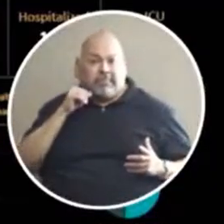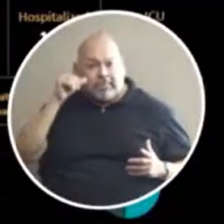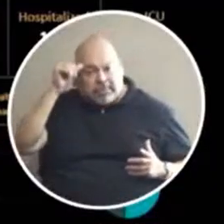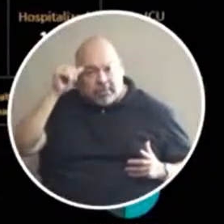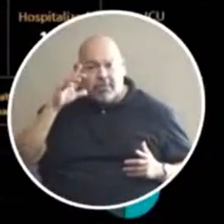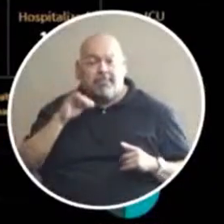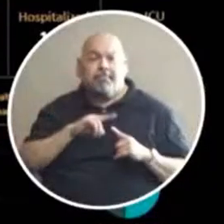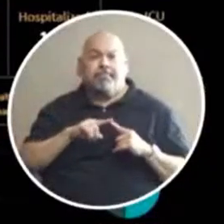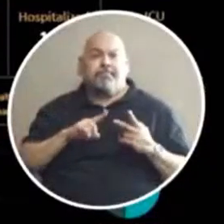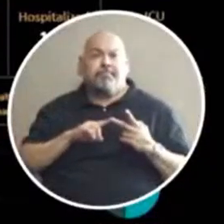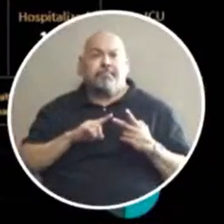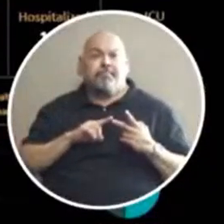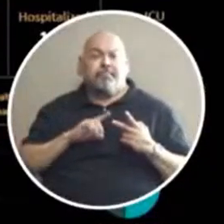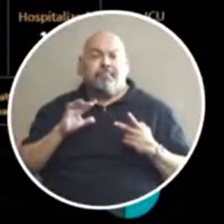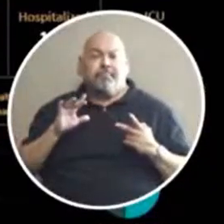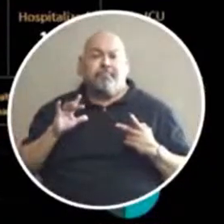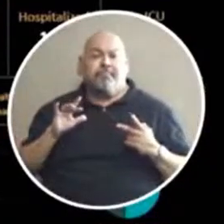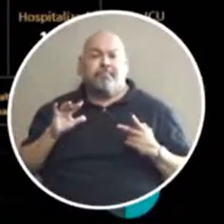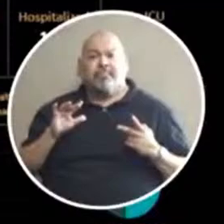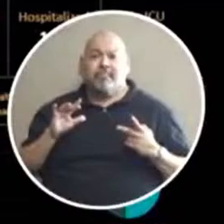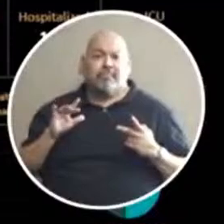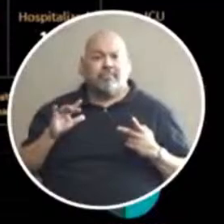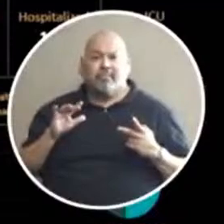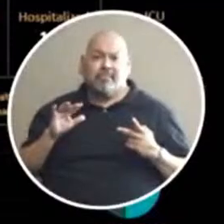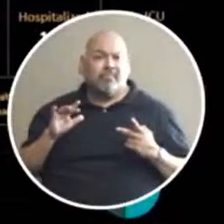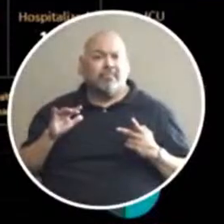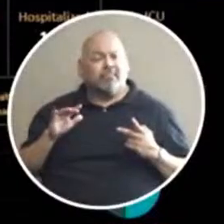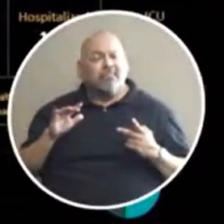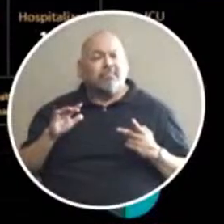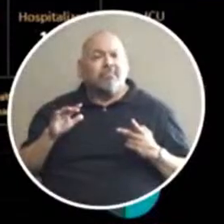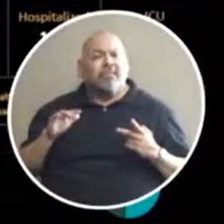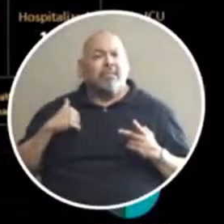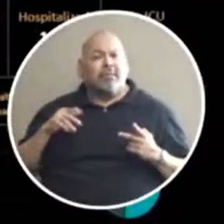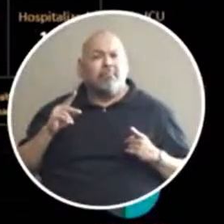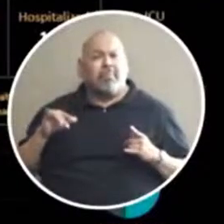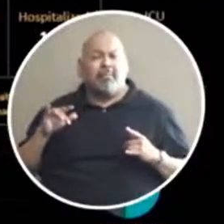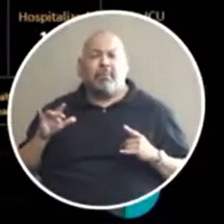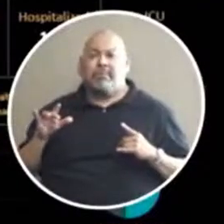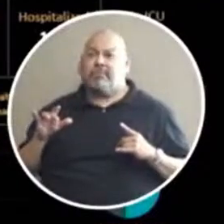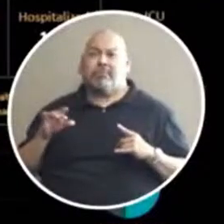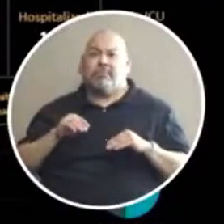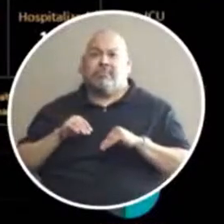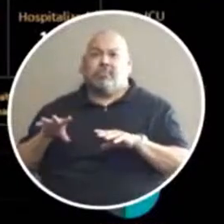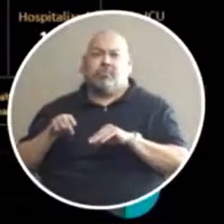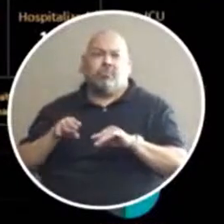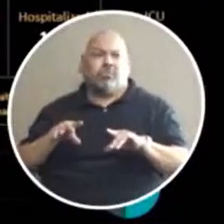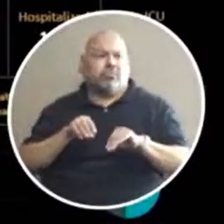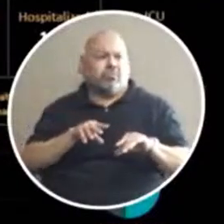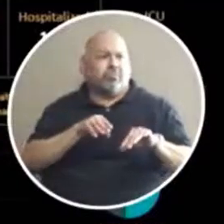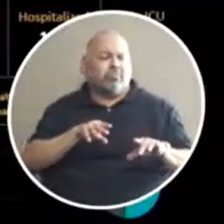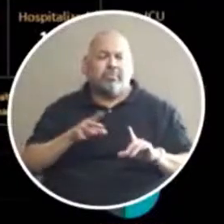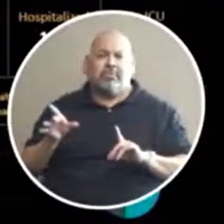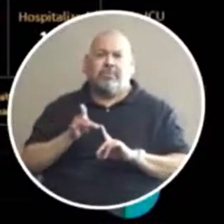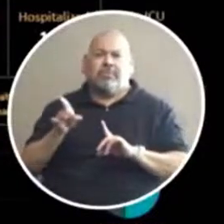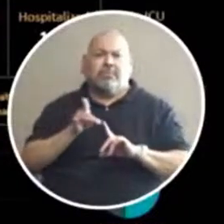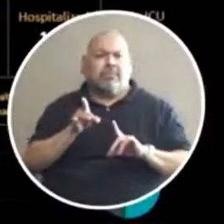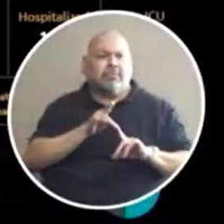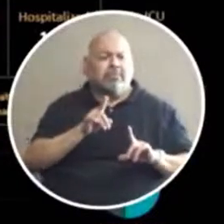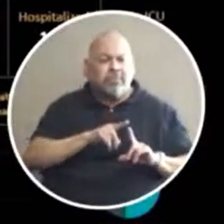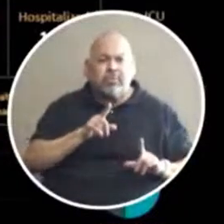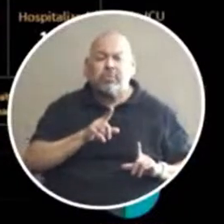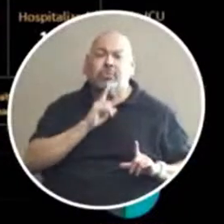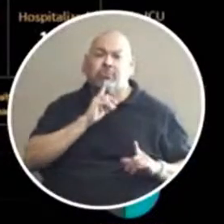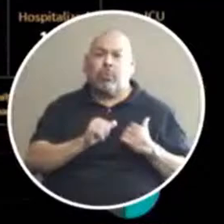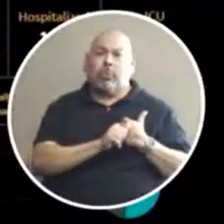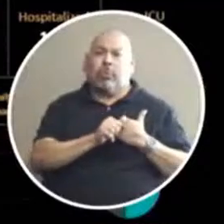adults and young members of our community are the ones that are bringing the virus to those that are considered to be at risk. And those